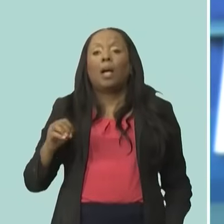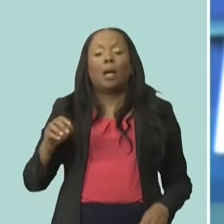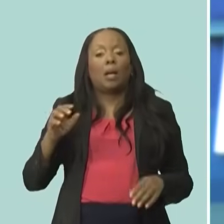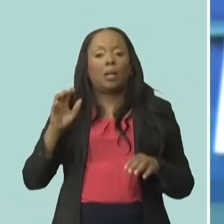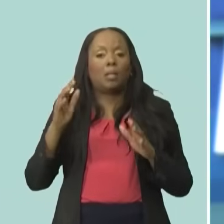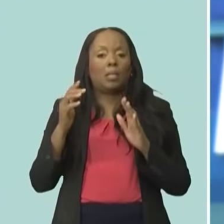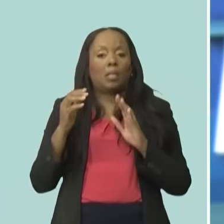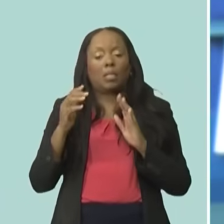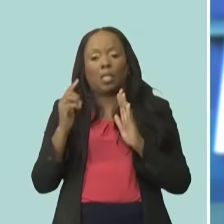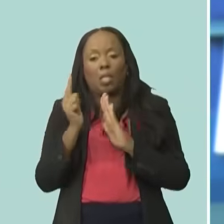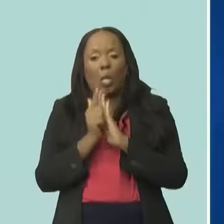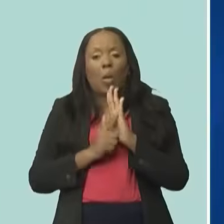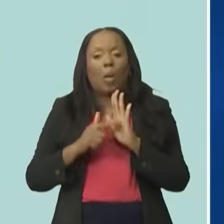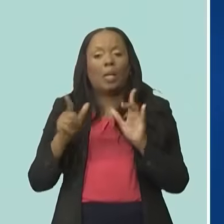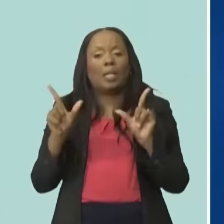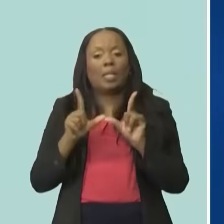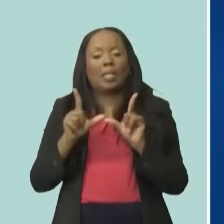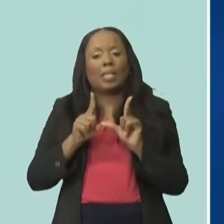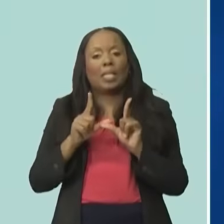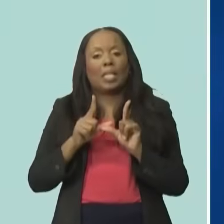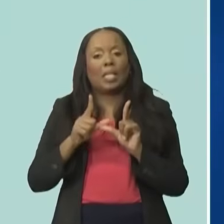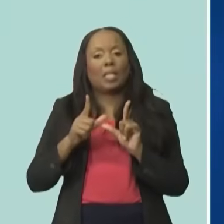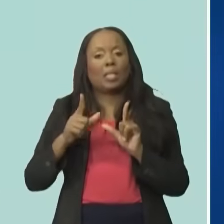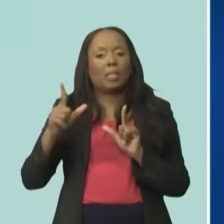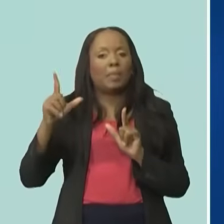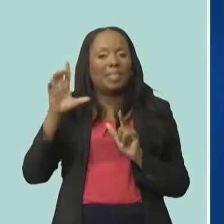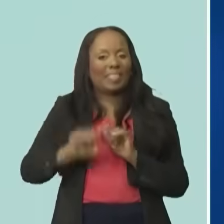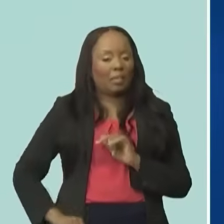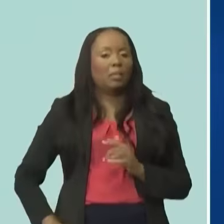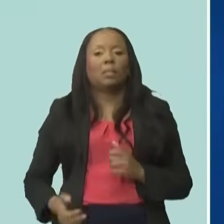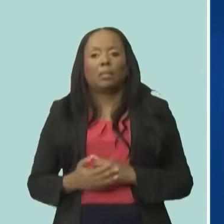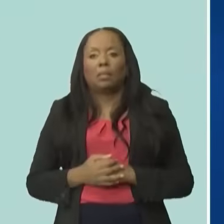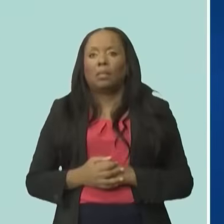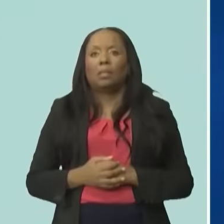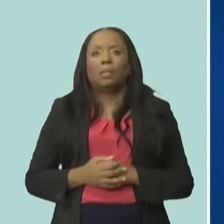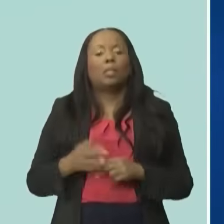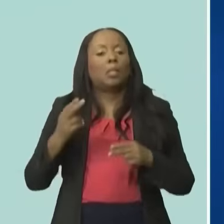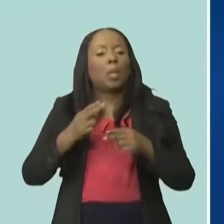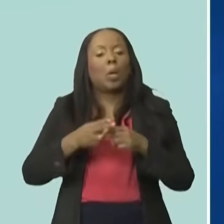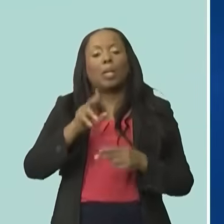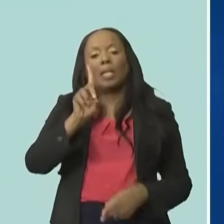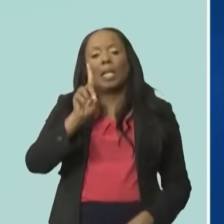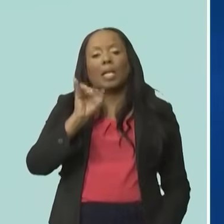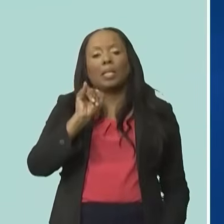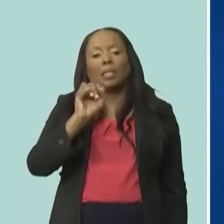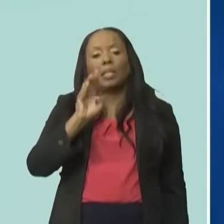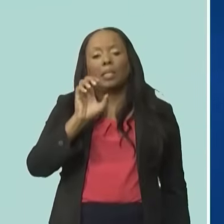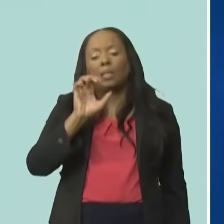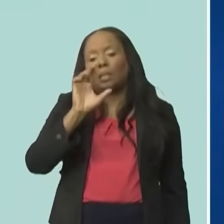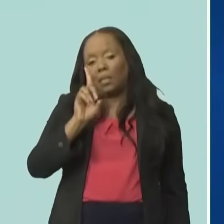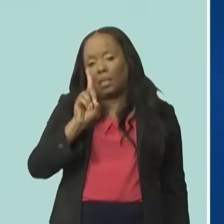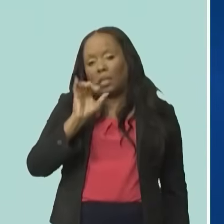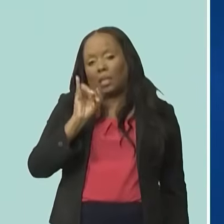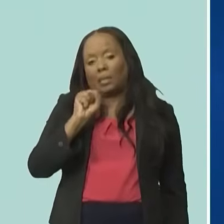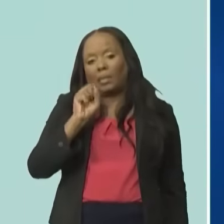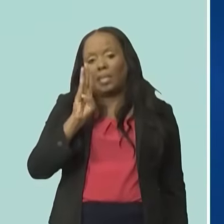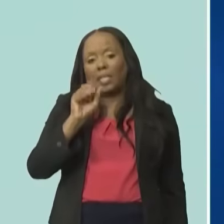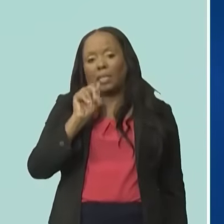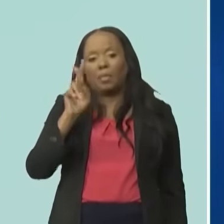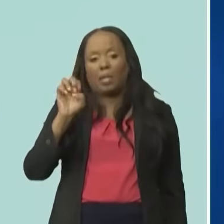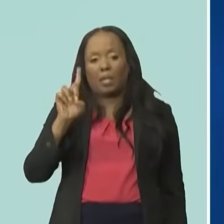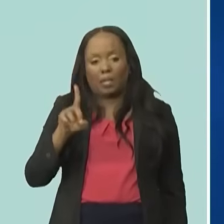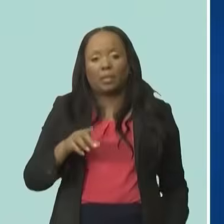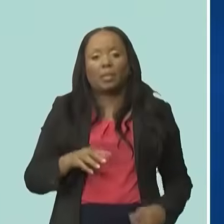Court. This was part of the ruling handed down by Chief Justice Leslie Haynes in the Court of Appeal earlier today, following